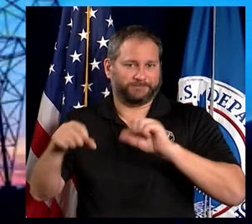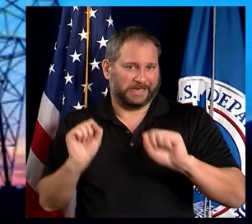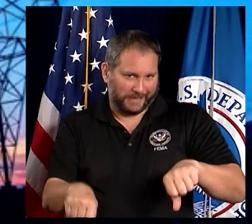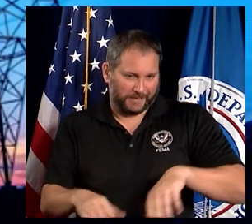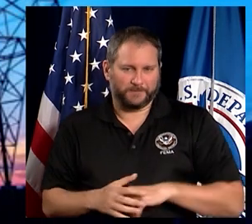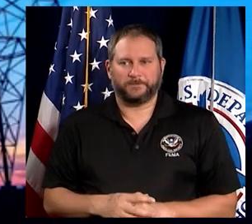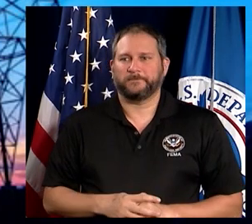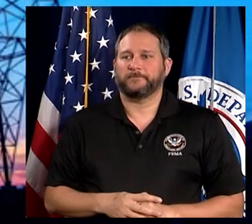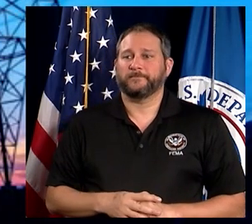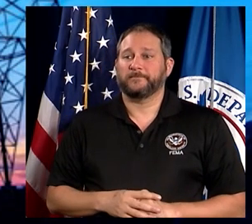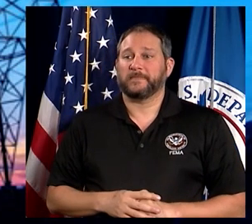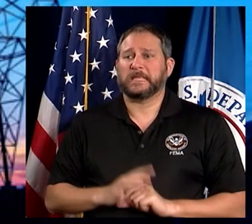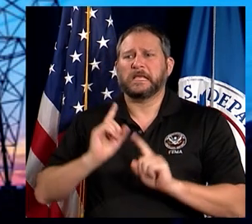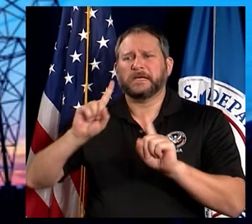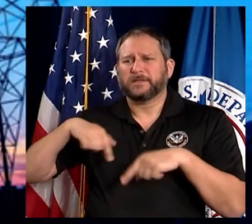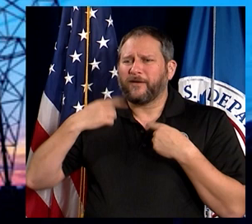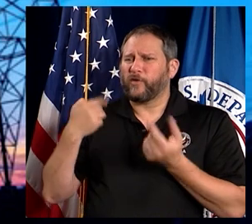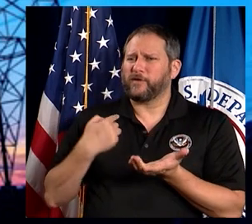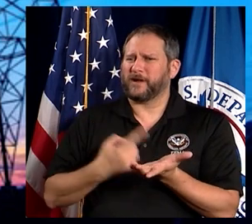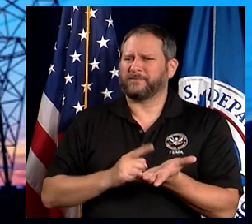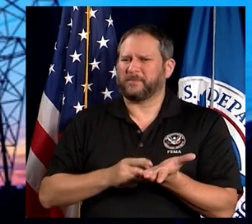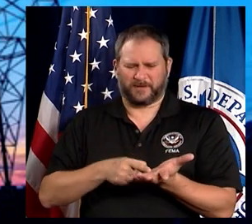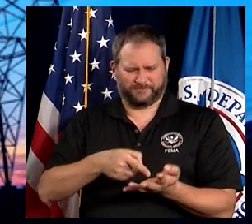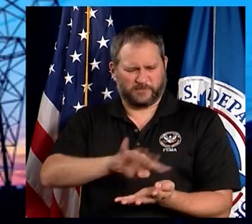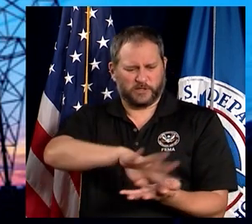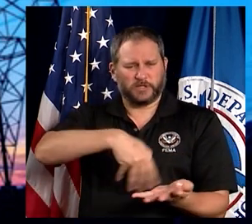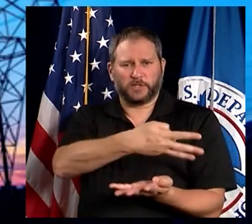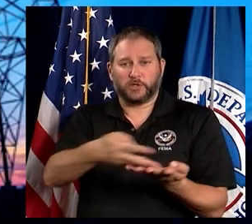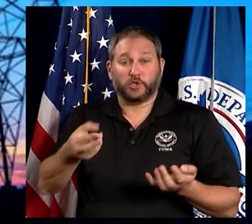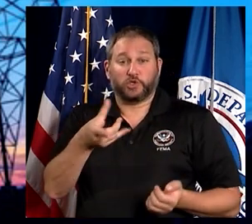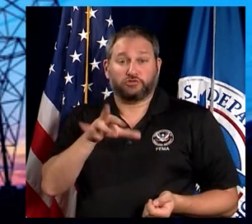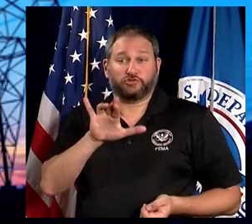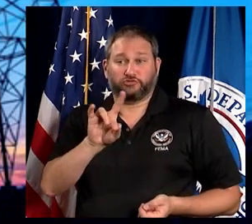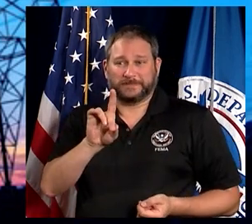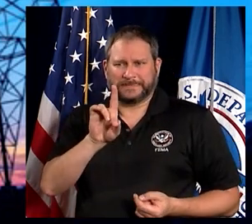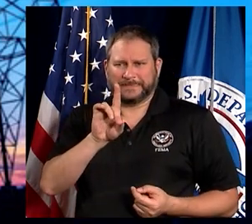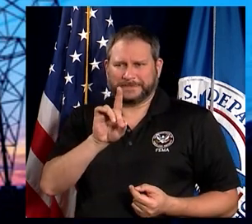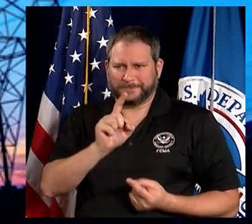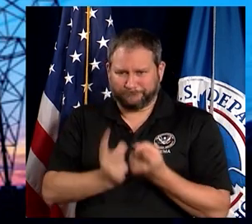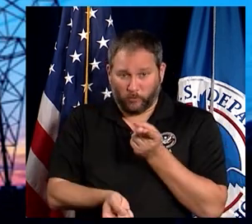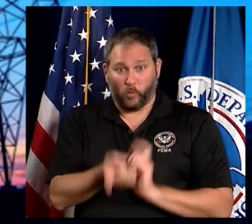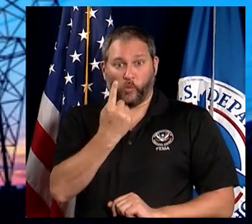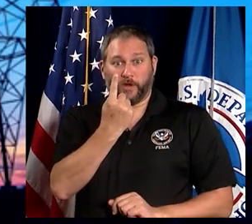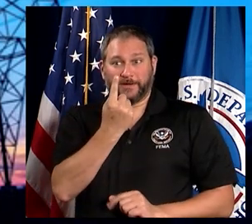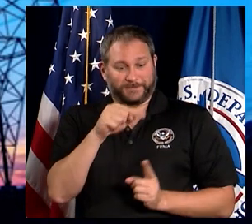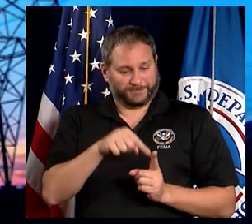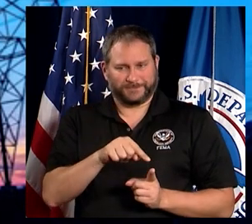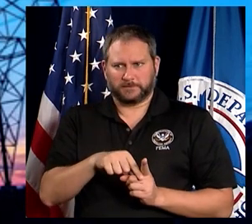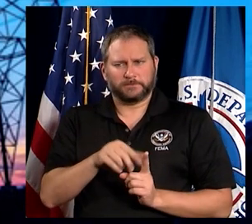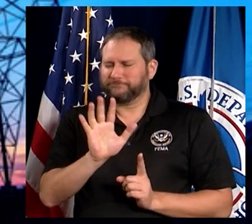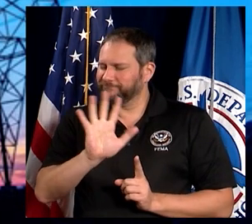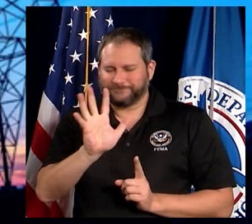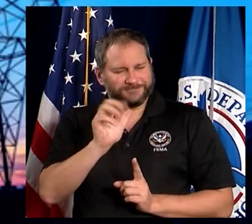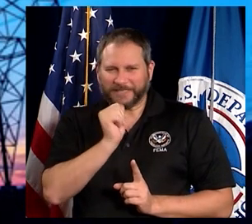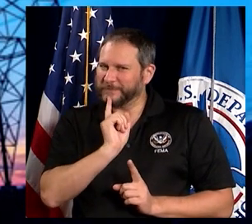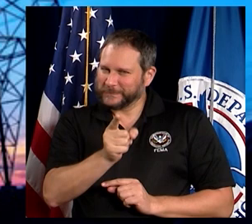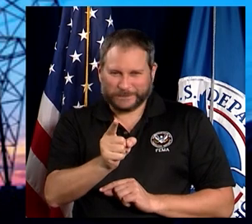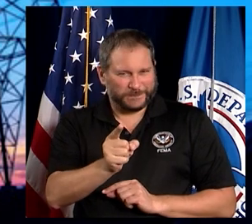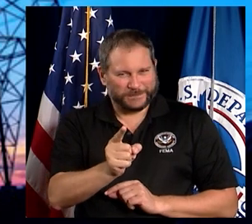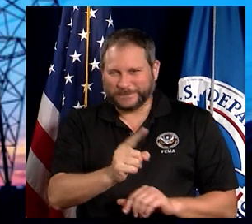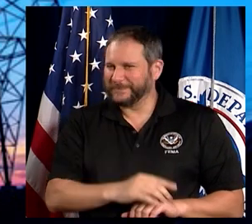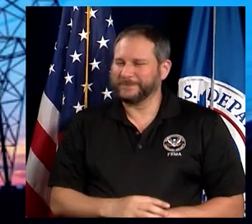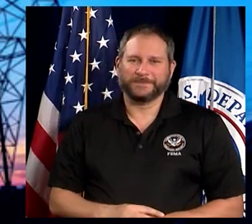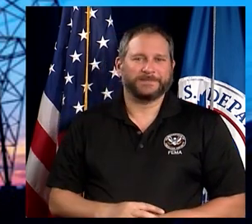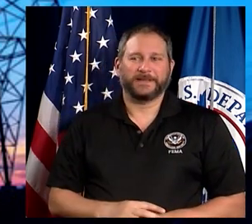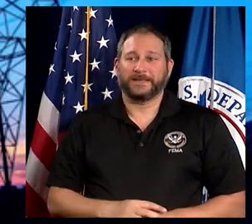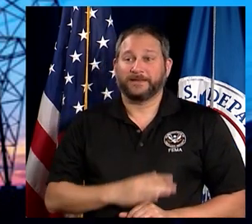So far, I've been talking about the grid as if it is a single thing. Not so. It is, in fact,